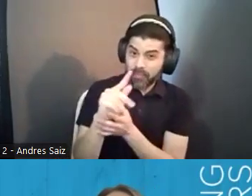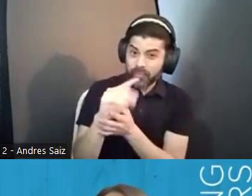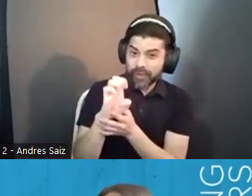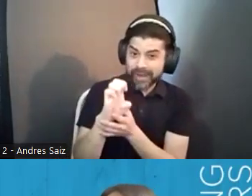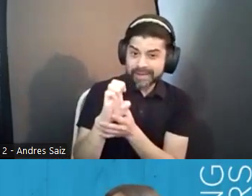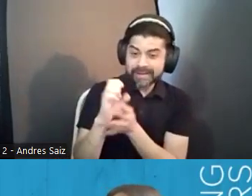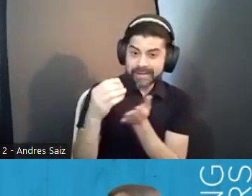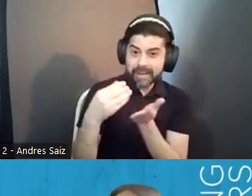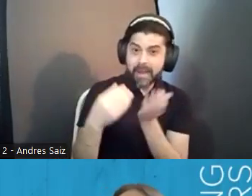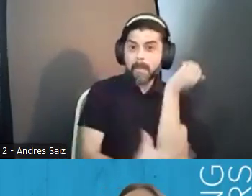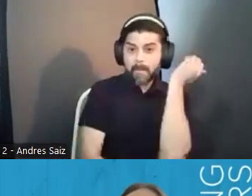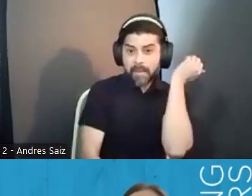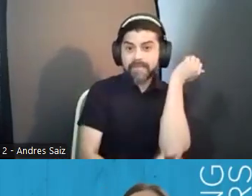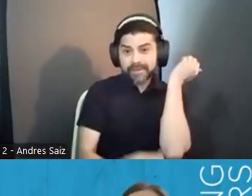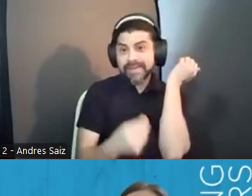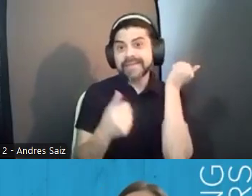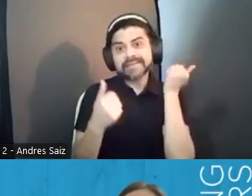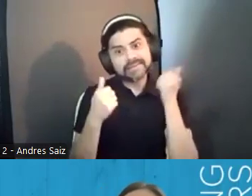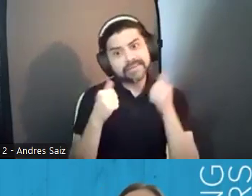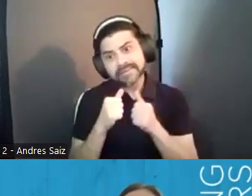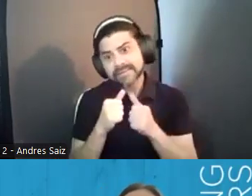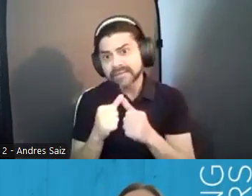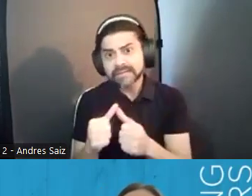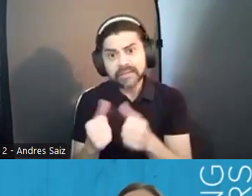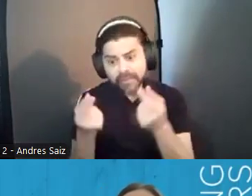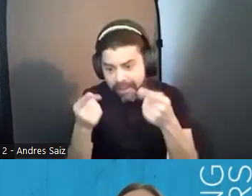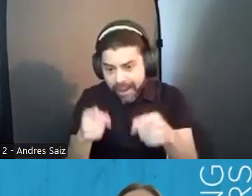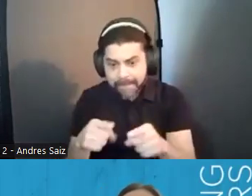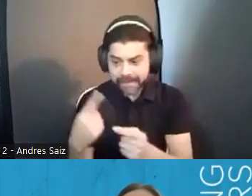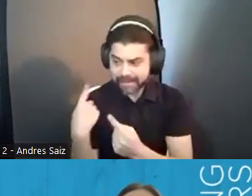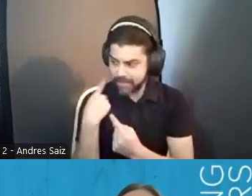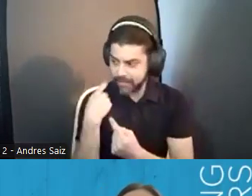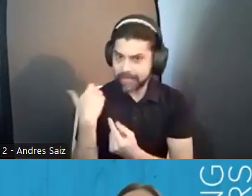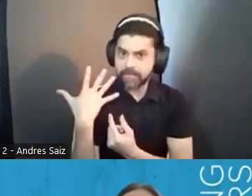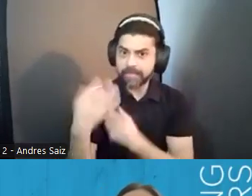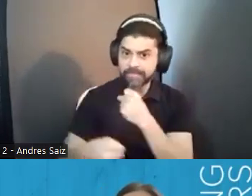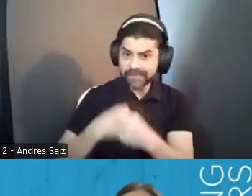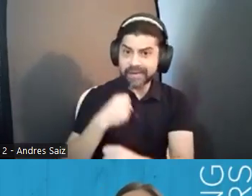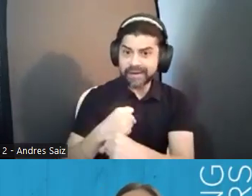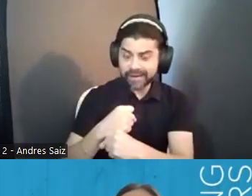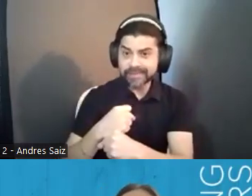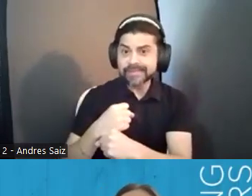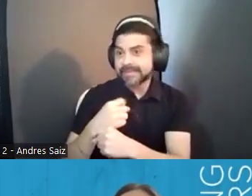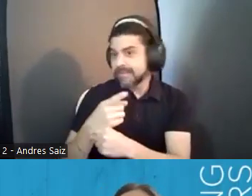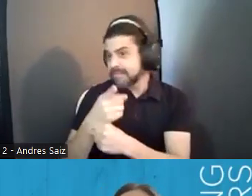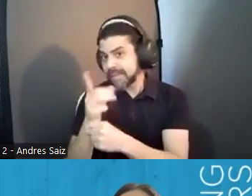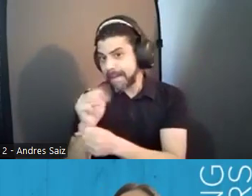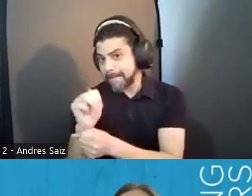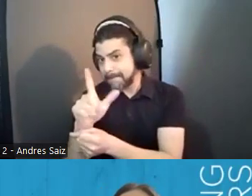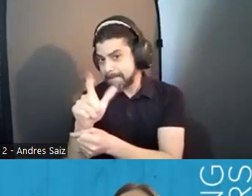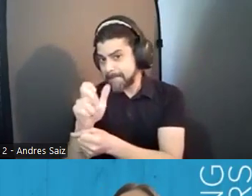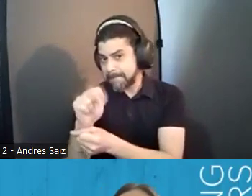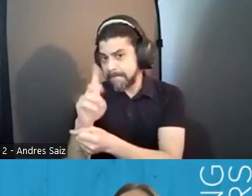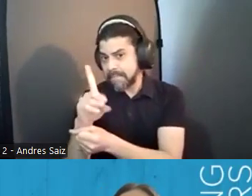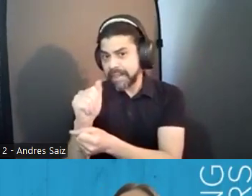Older adults are the fastest growing group of people experiencing homelessness in the state, as Melinda very sort of